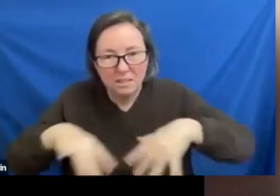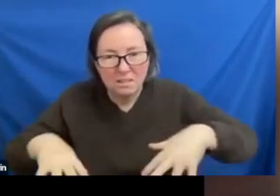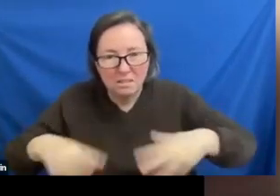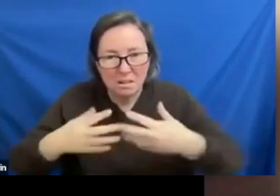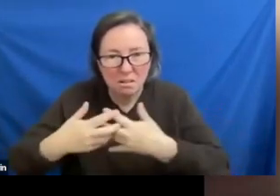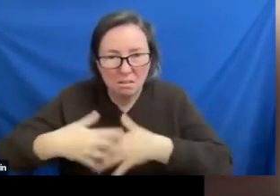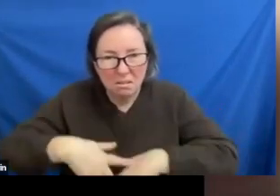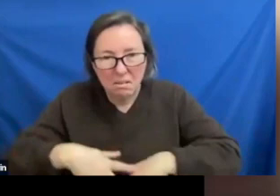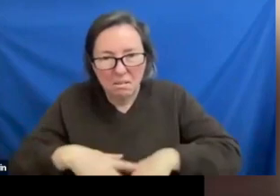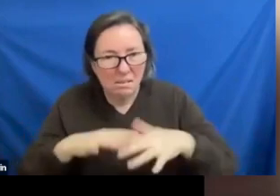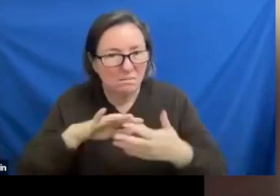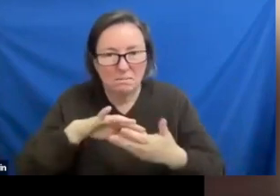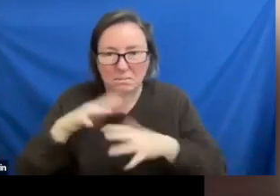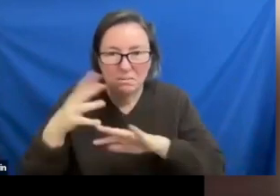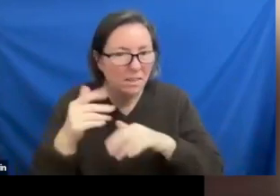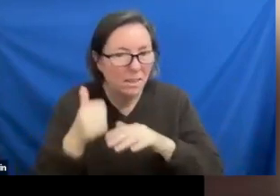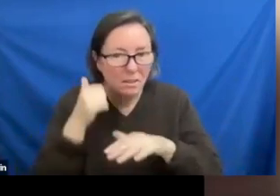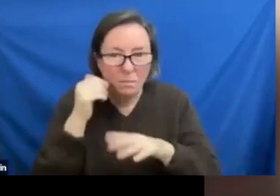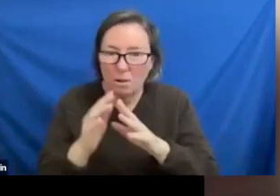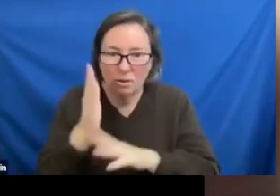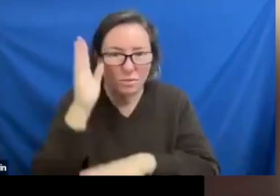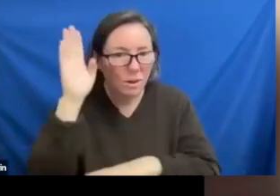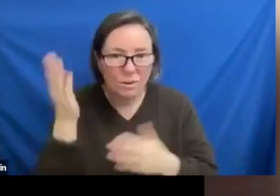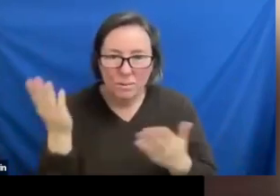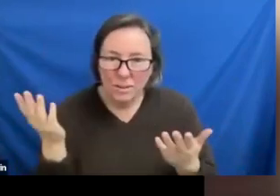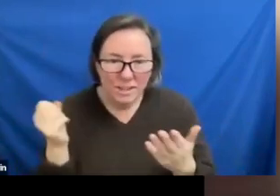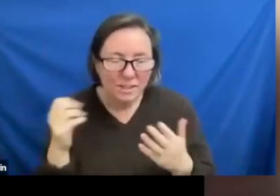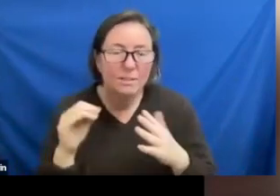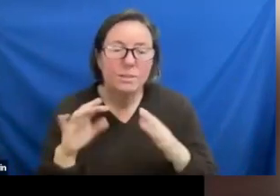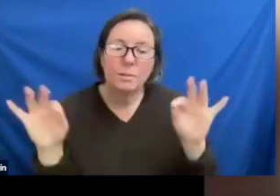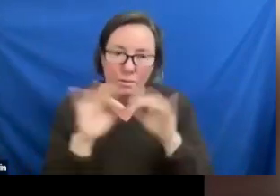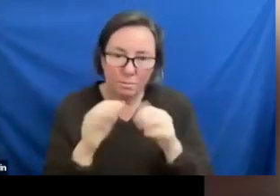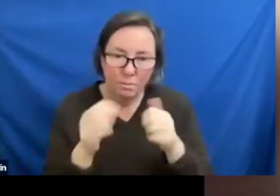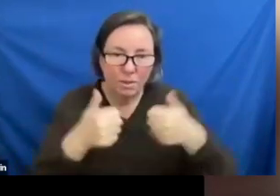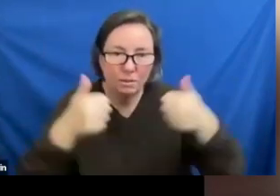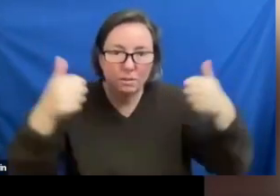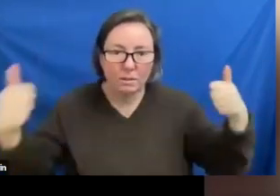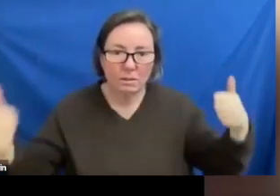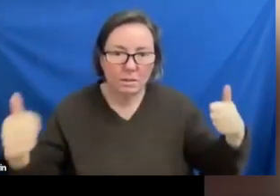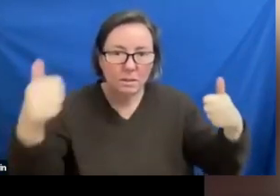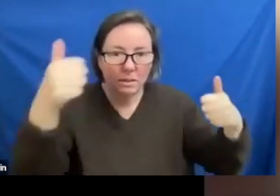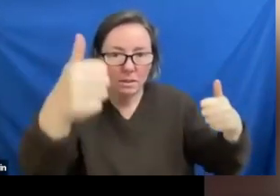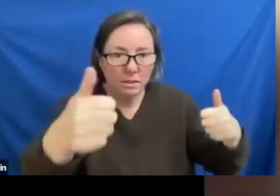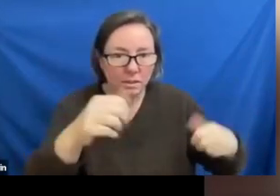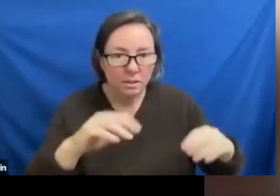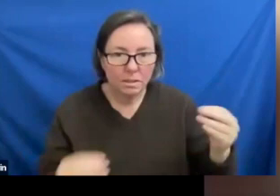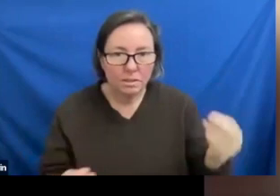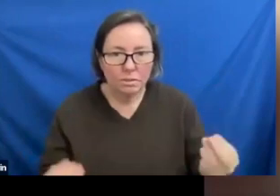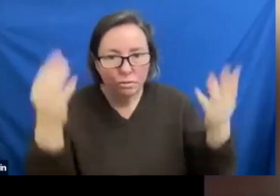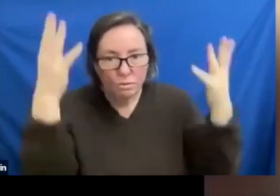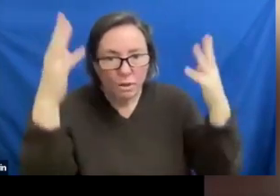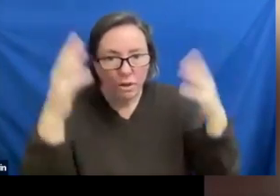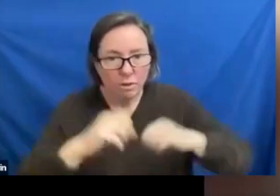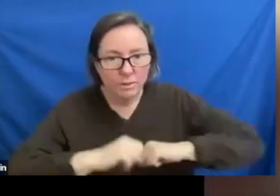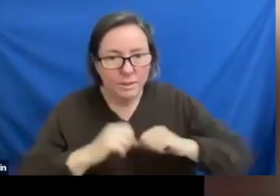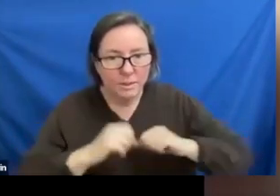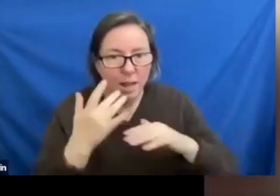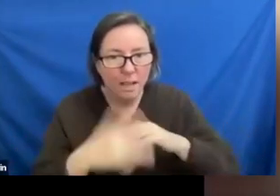And, if you put them too close together, you won't get that maturity. So thank you for the question. I think you'll be